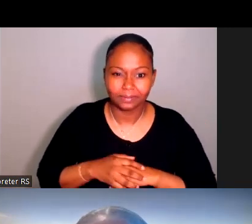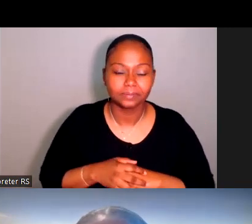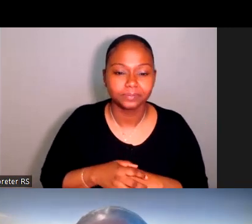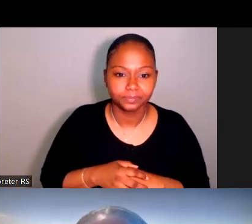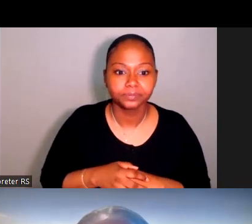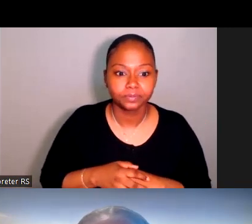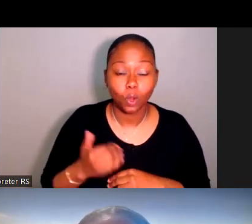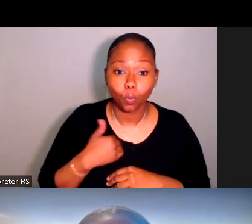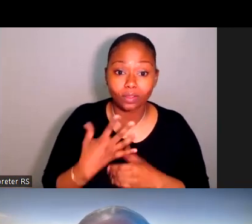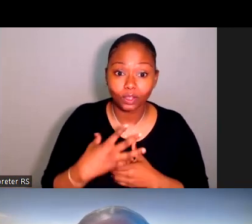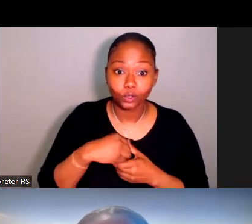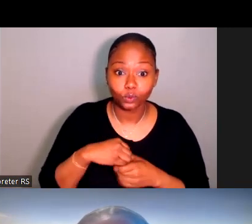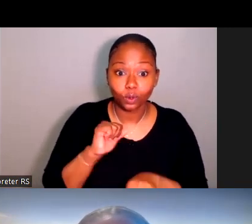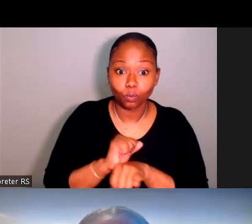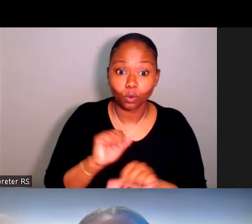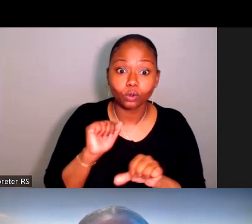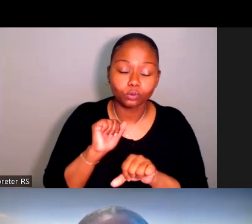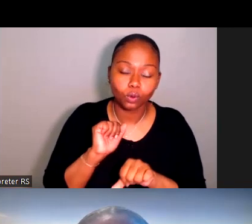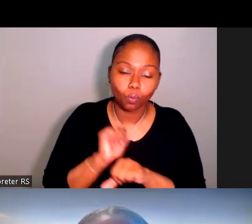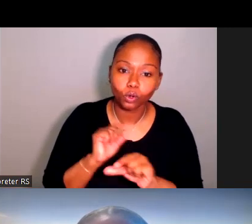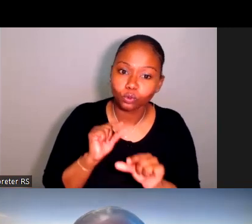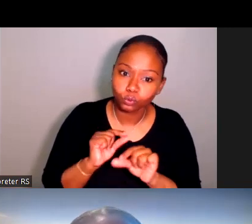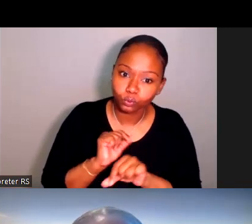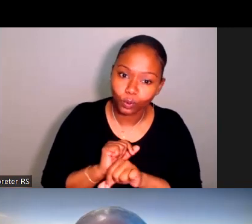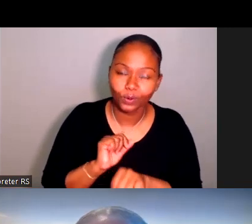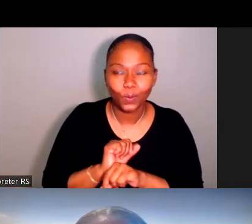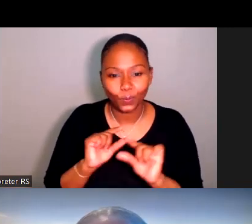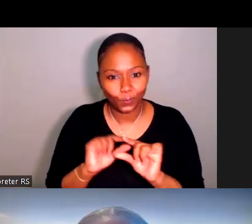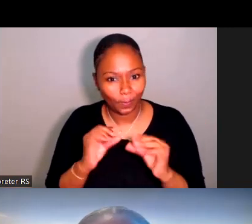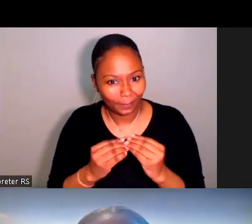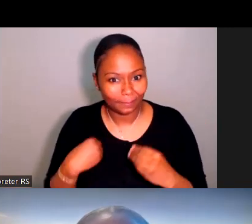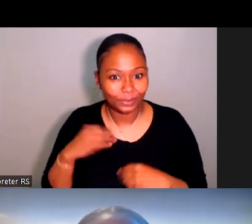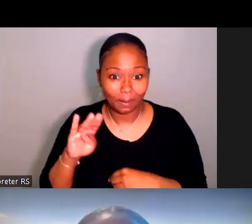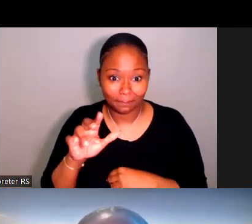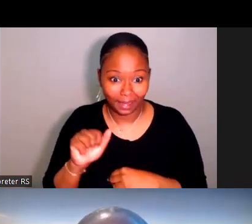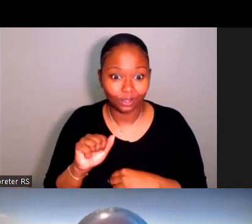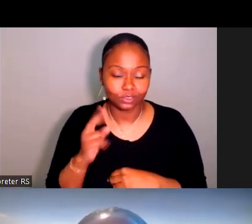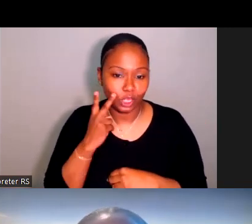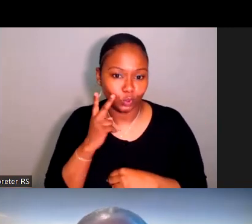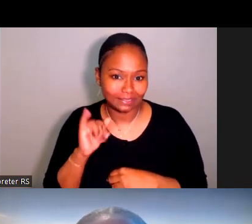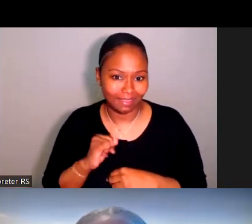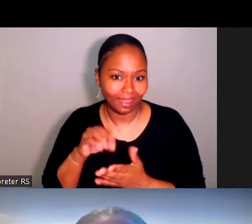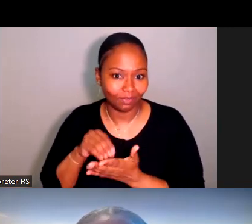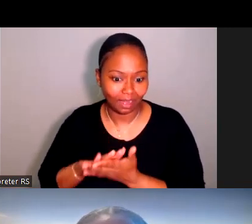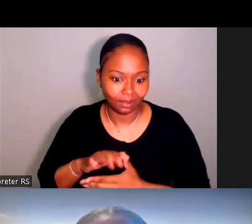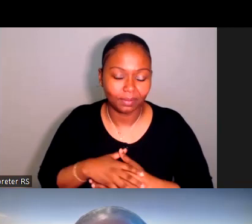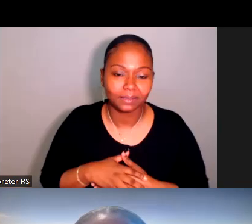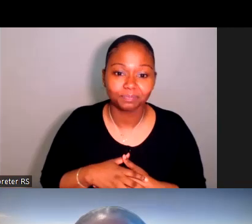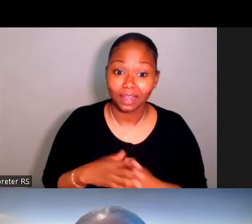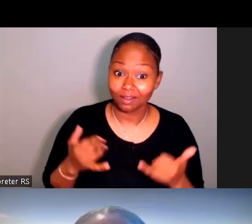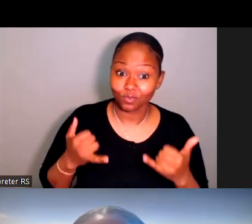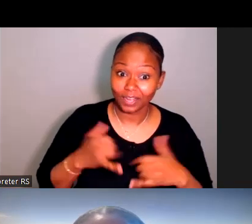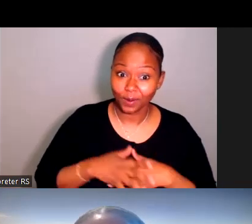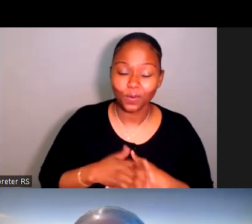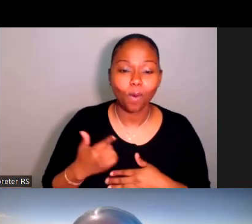have included workgroup member bios that were submitted to CDA in the document that you will see. At this time,